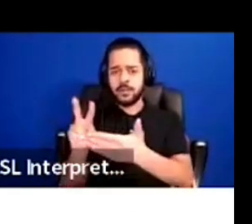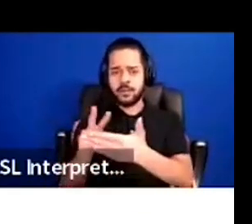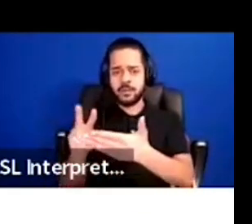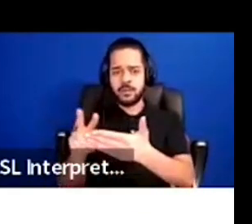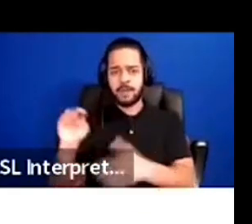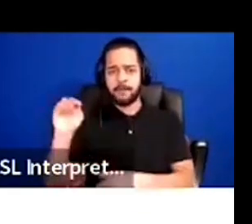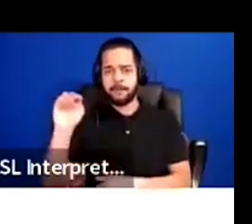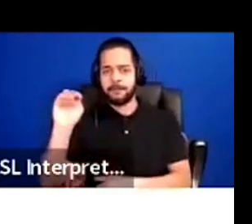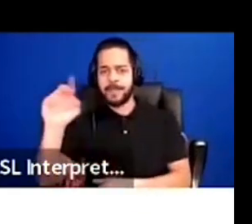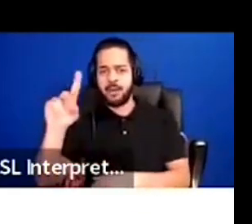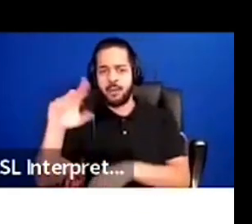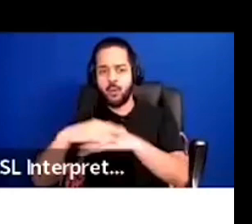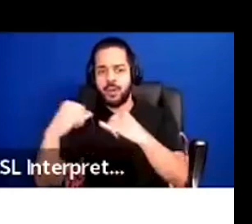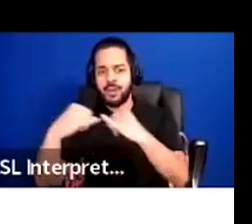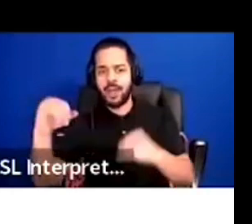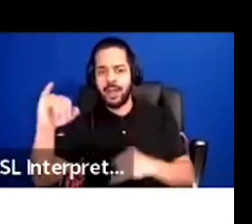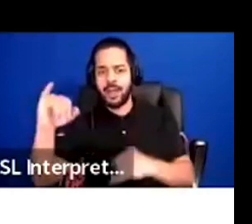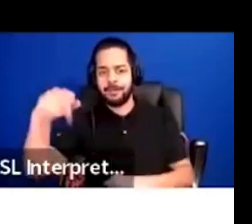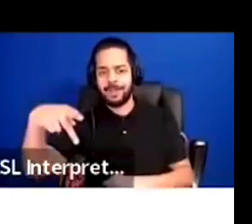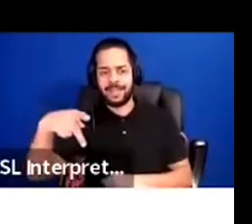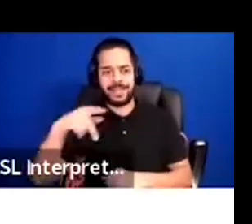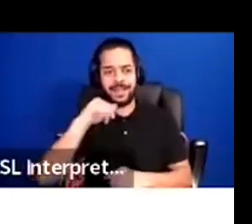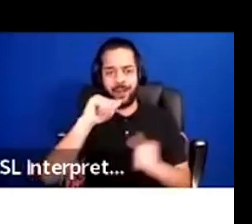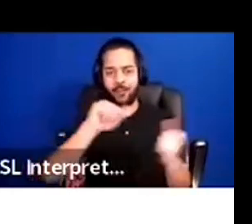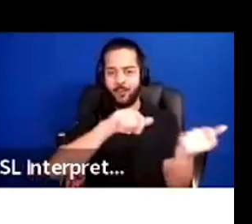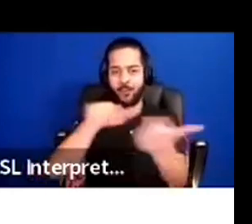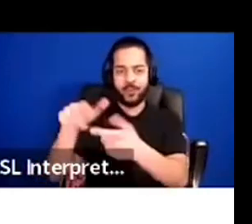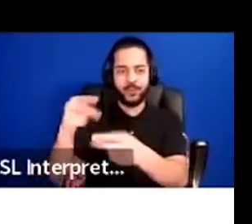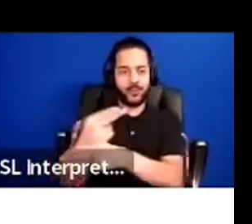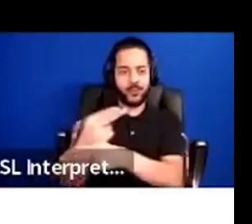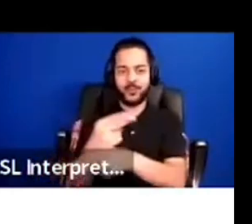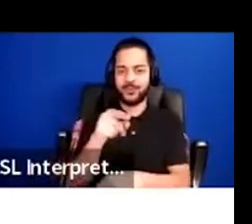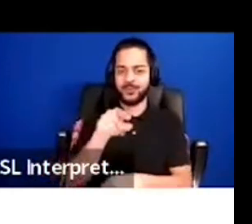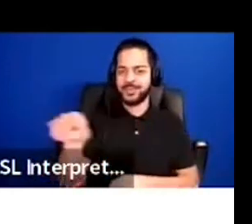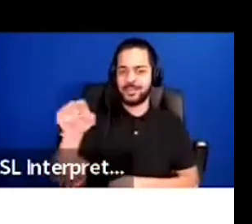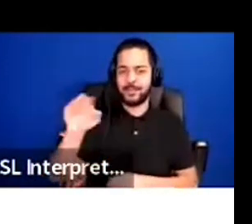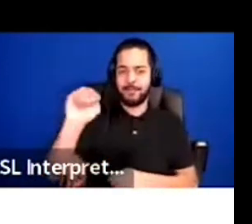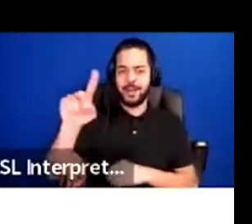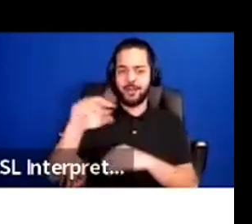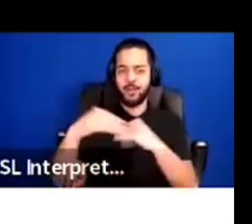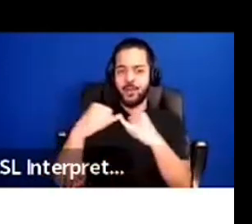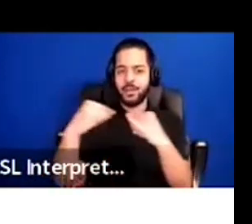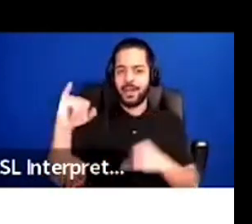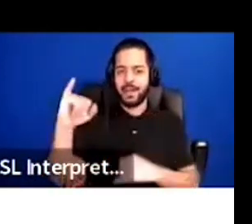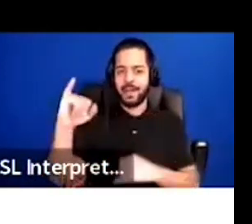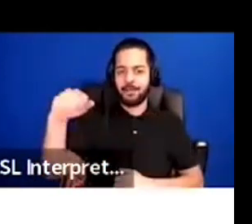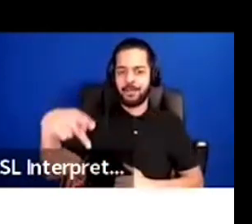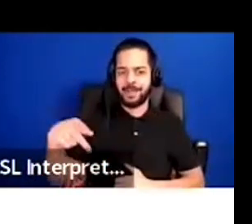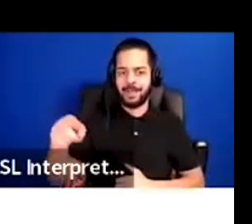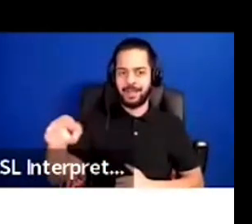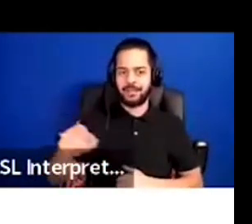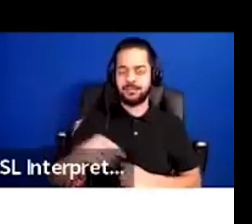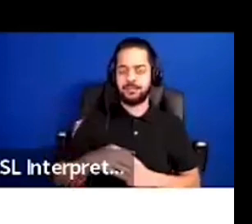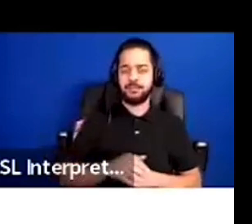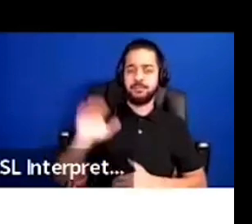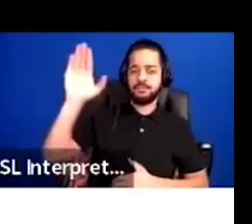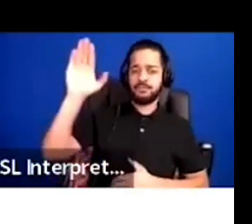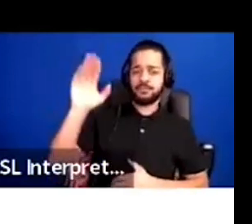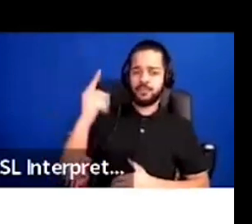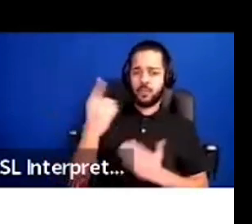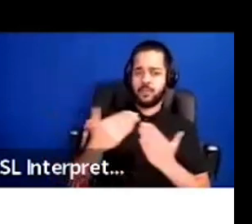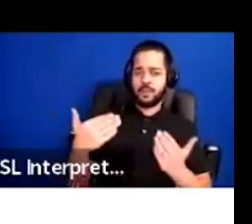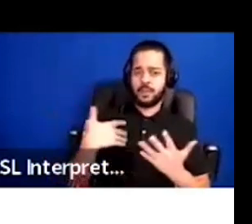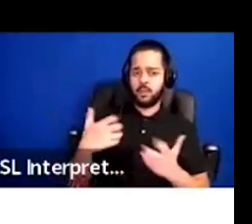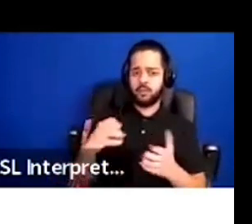Maryland Online IEP. yes, thank you. One of the things I wanted to share that Calvert County